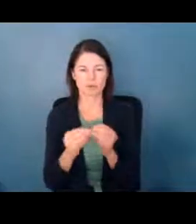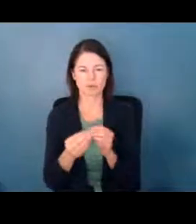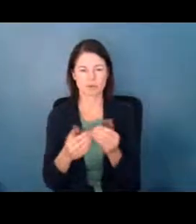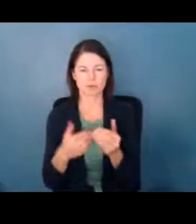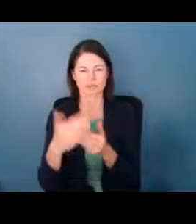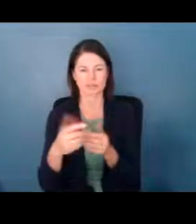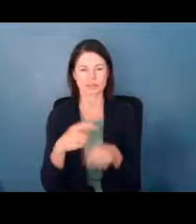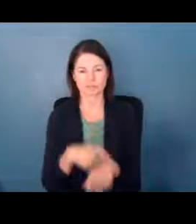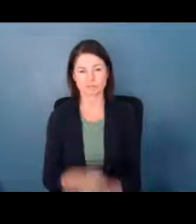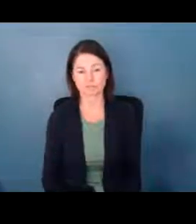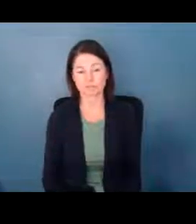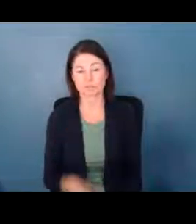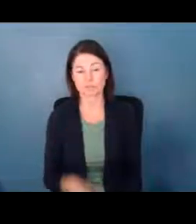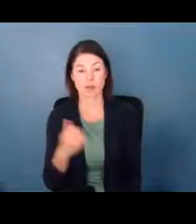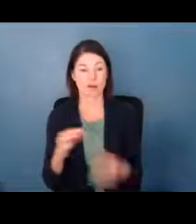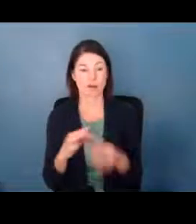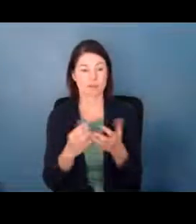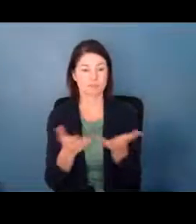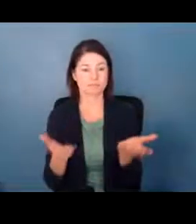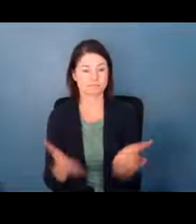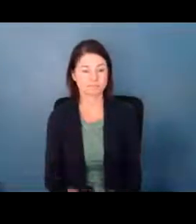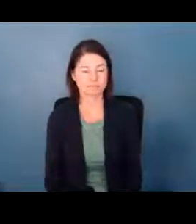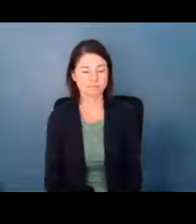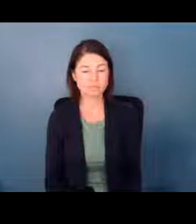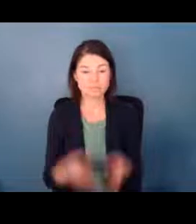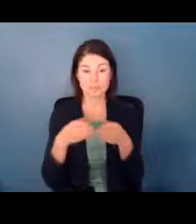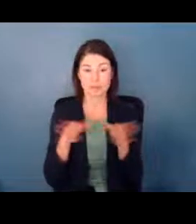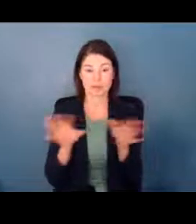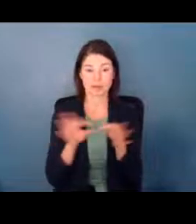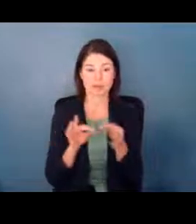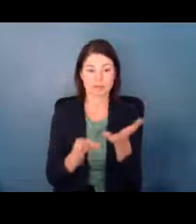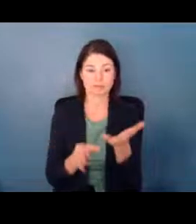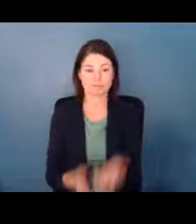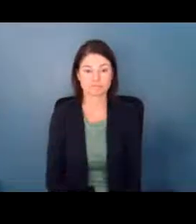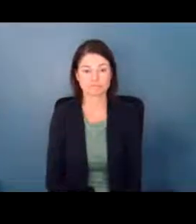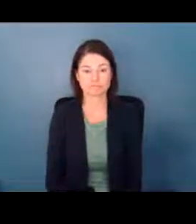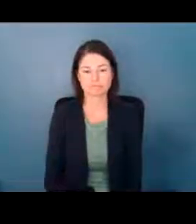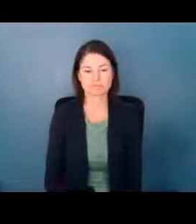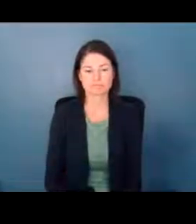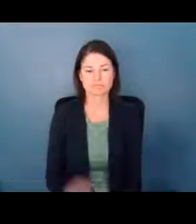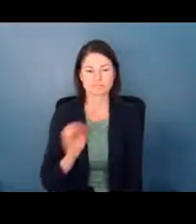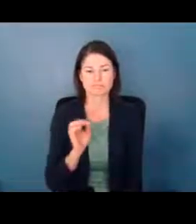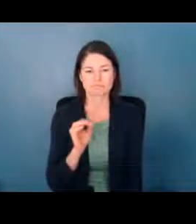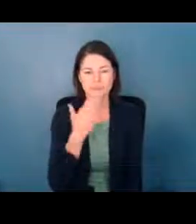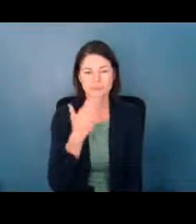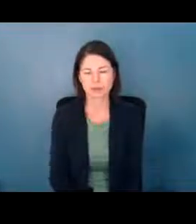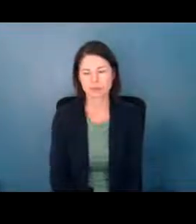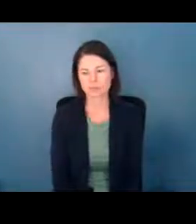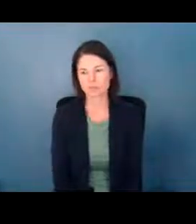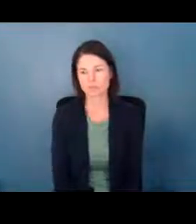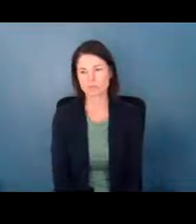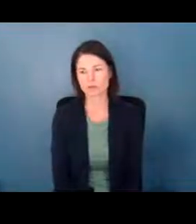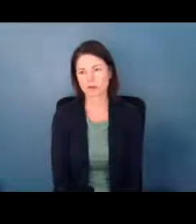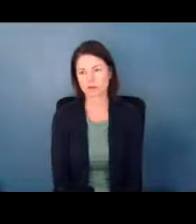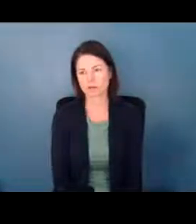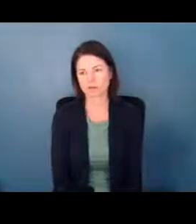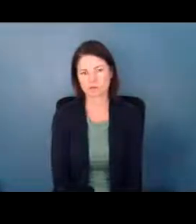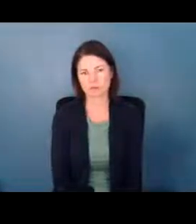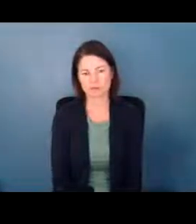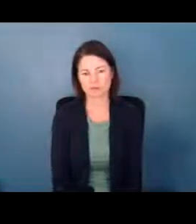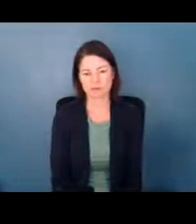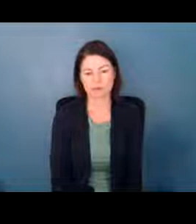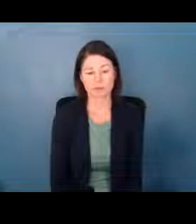from commissioners? Do we have any public comment? We've got no public comment at this time. Thank you. Thank you. Tab